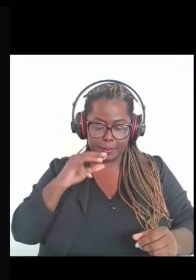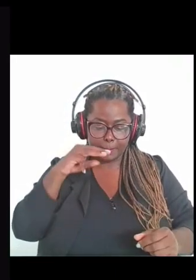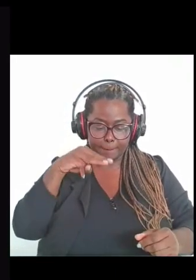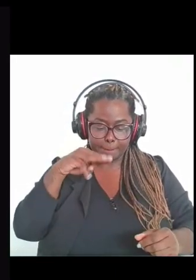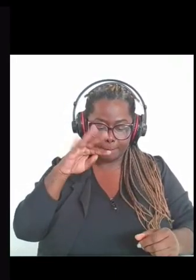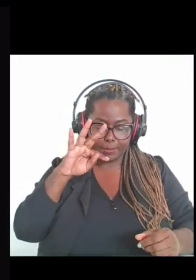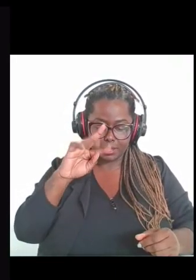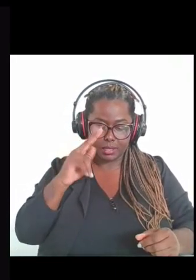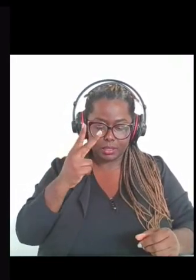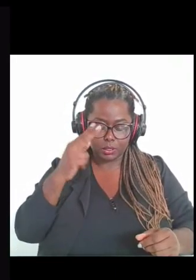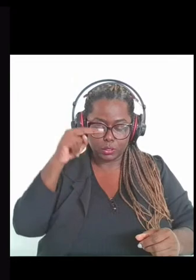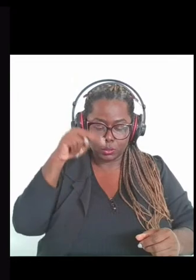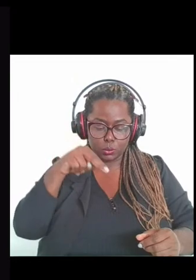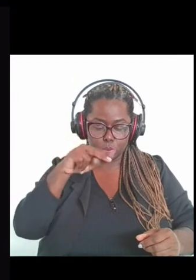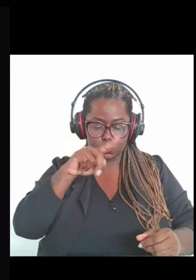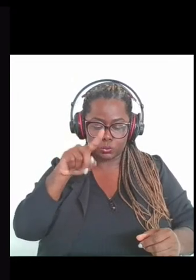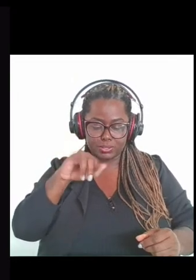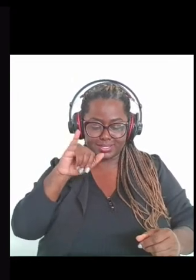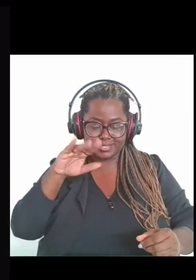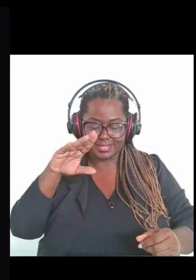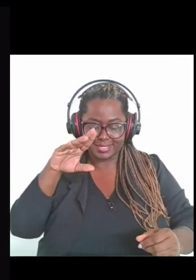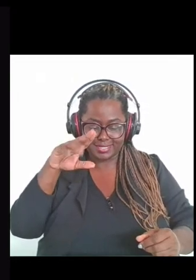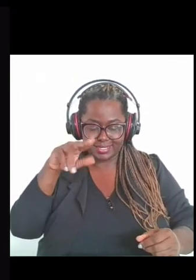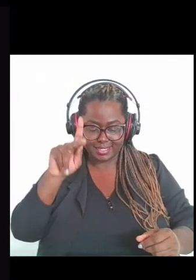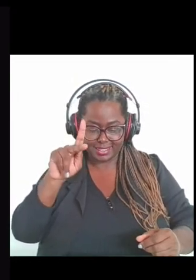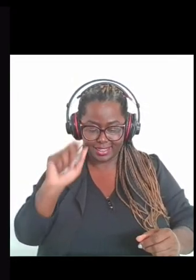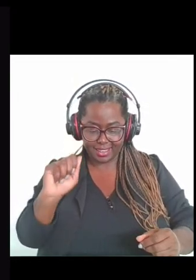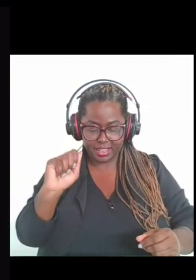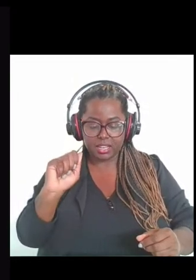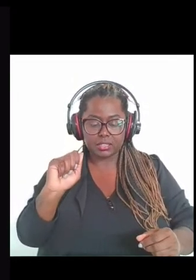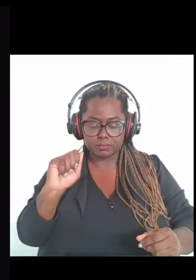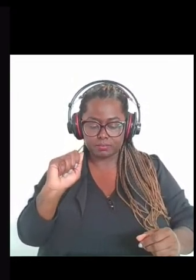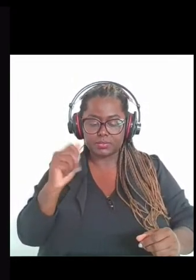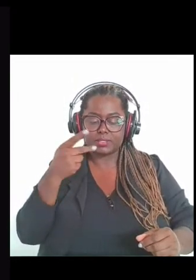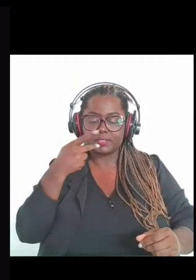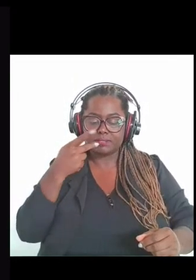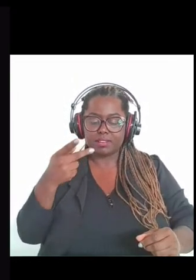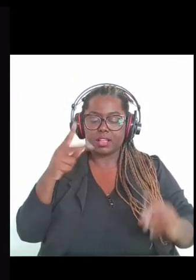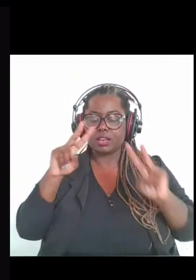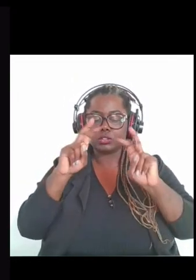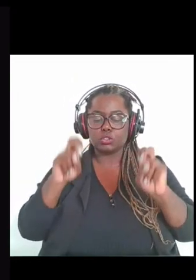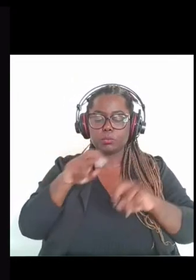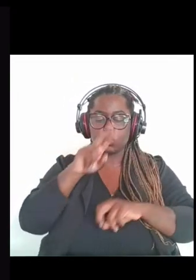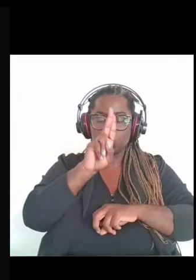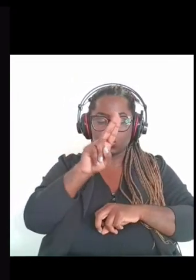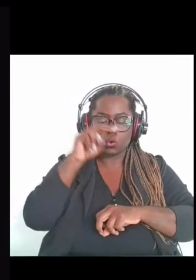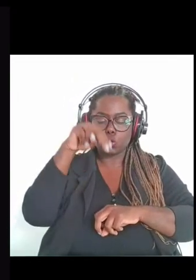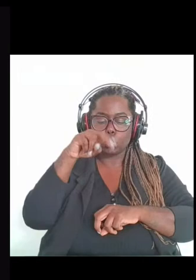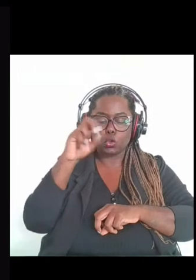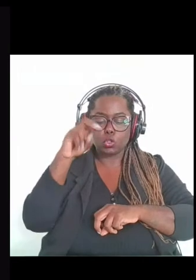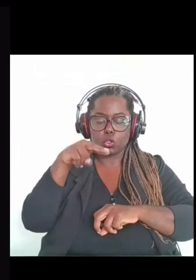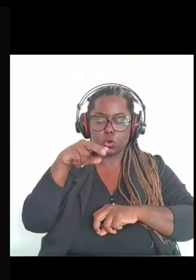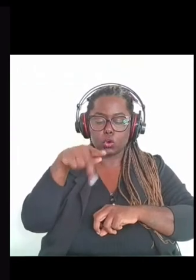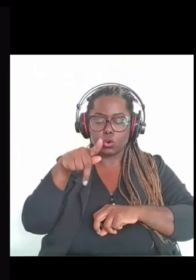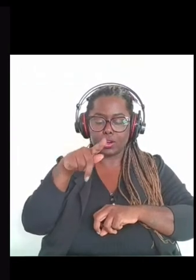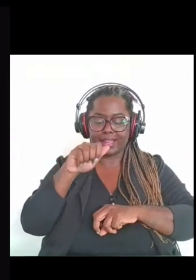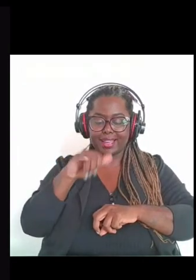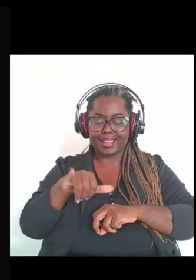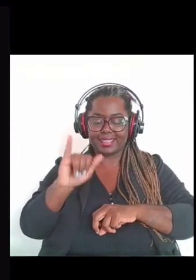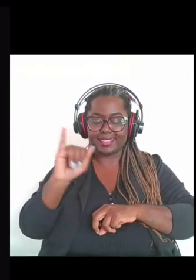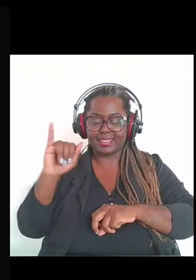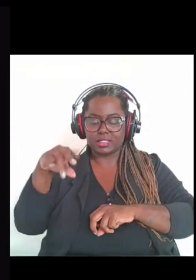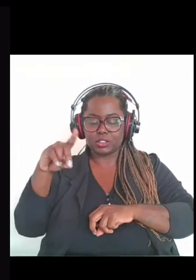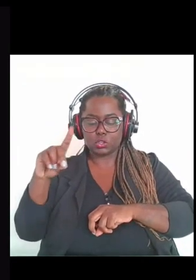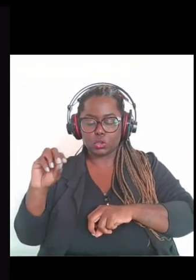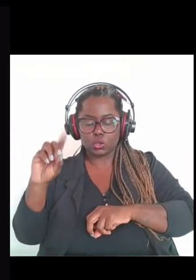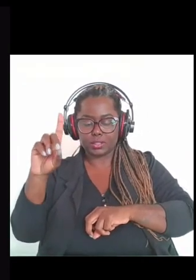chronologically traces starting from birth the beginning of